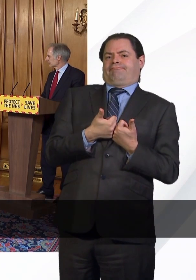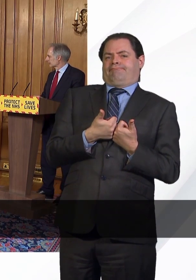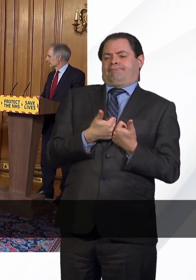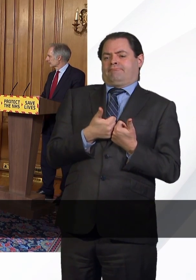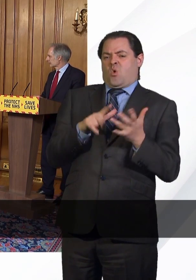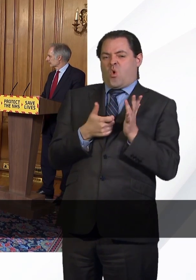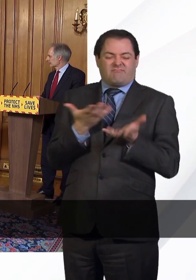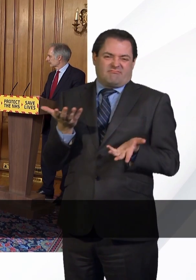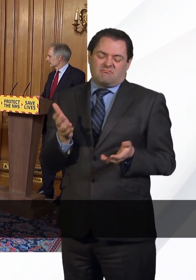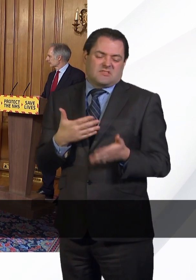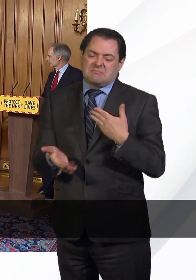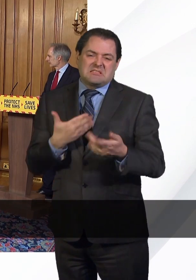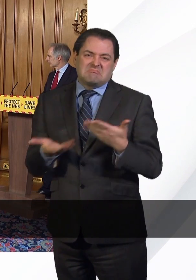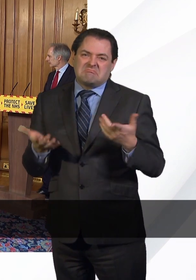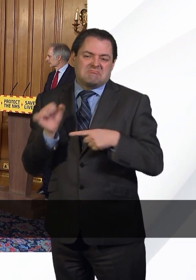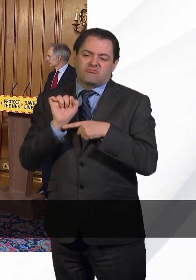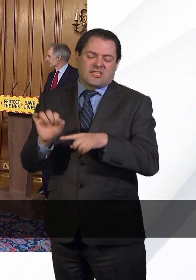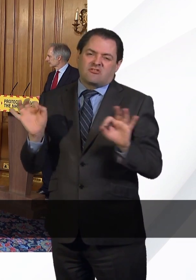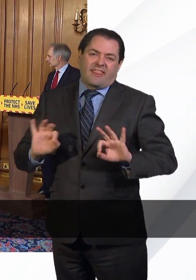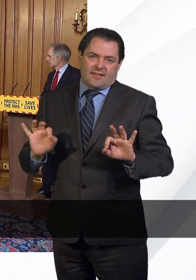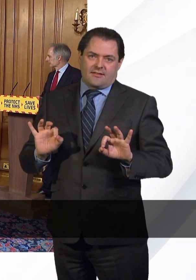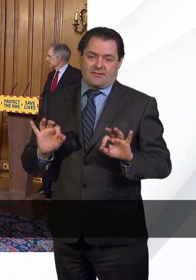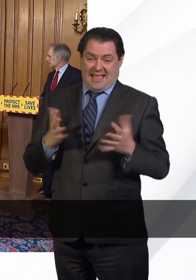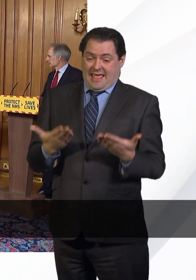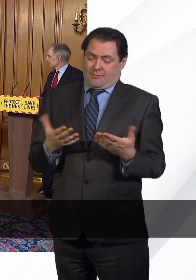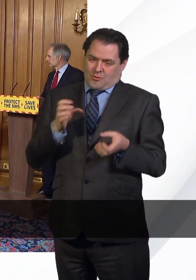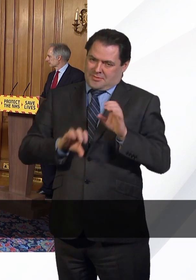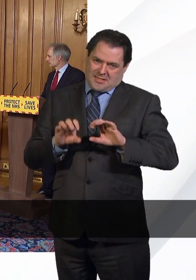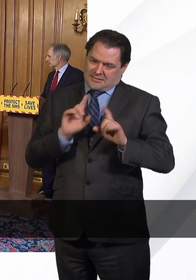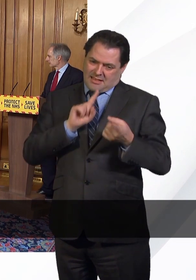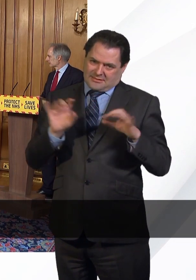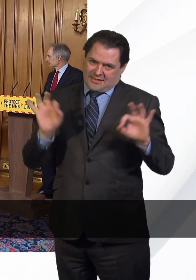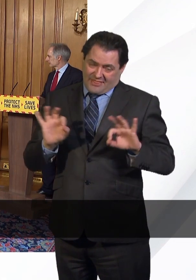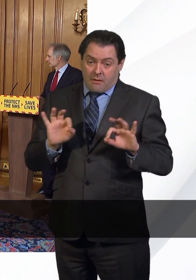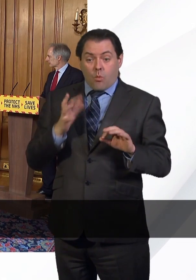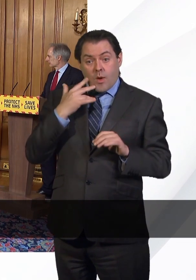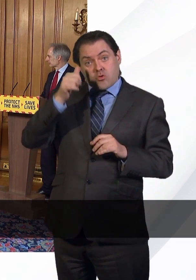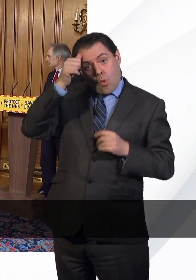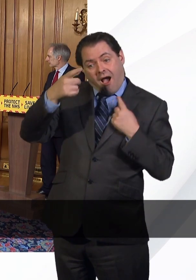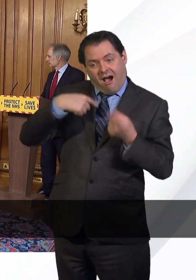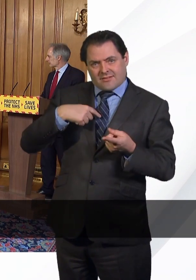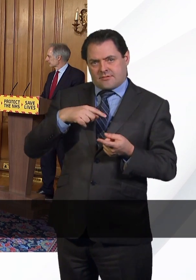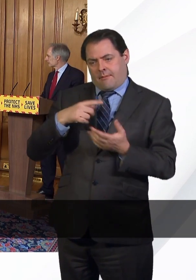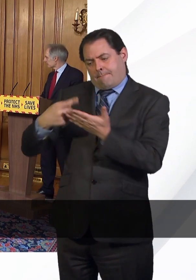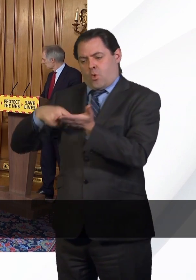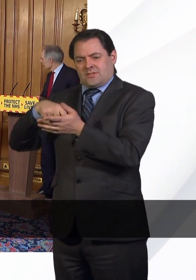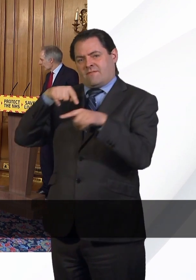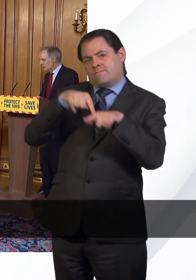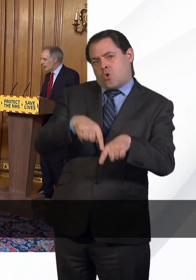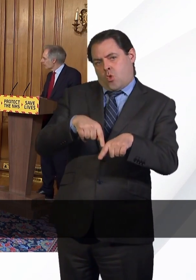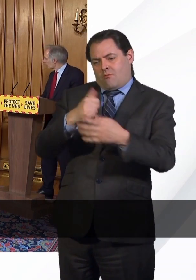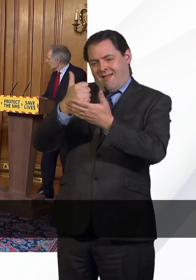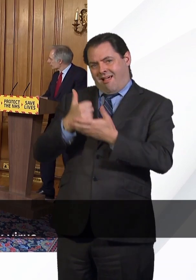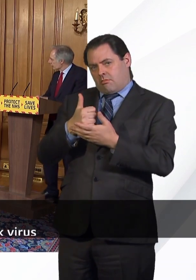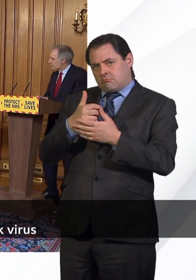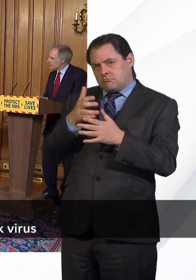and which is at the moment we don't yet have the science to make those policy decisions, but it'll be absolutely critical. John, did you have anything to add on the